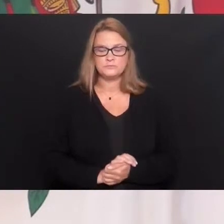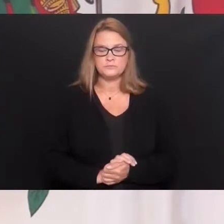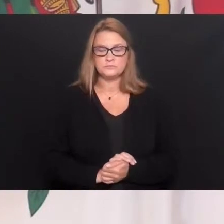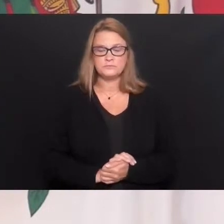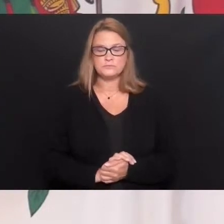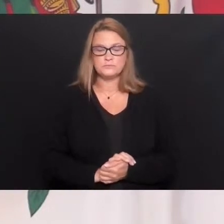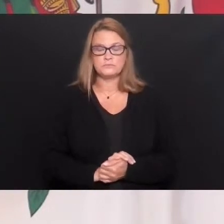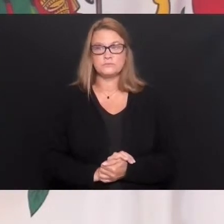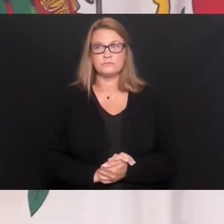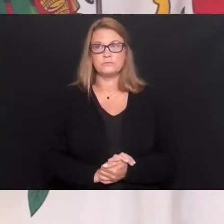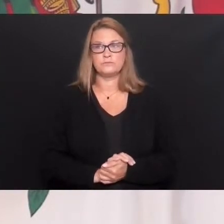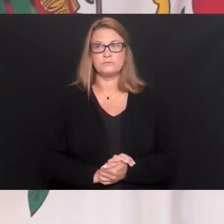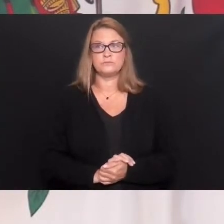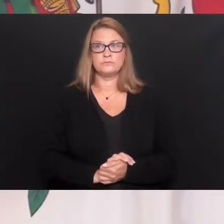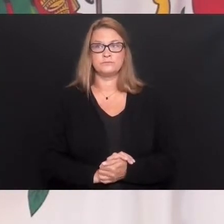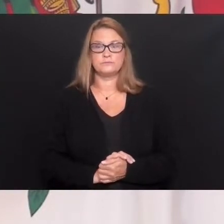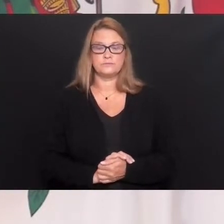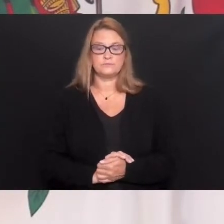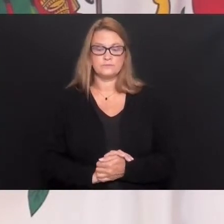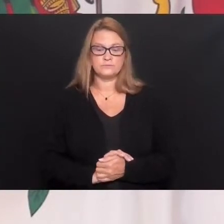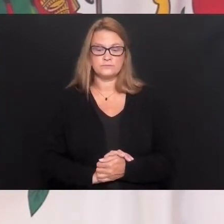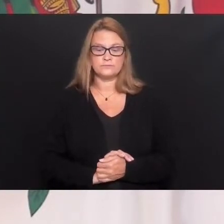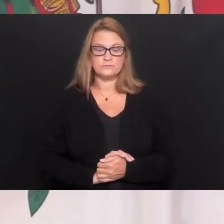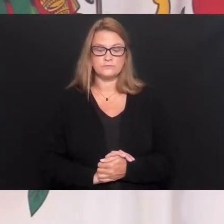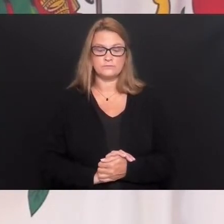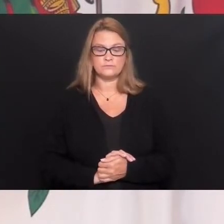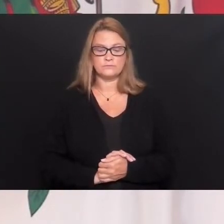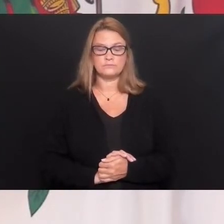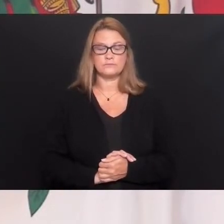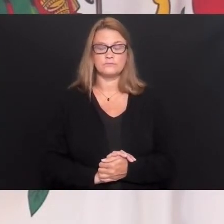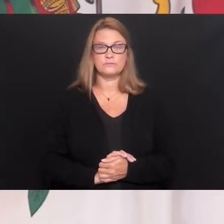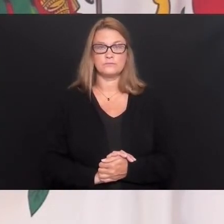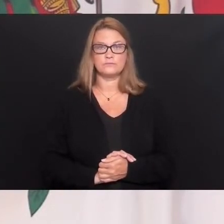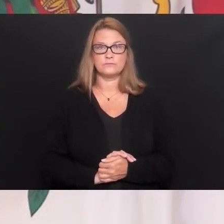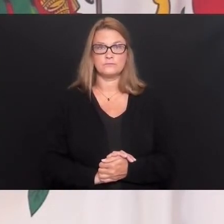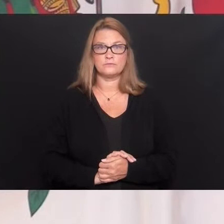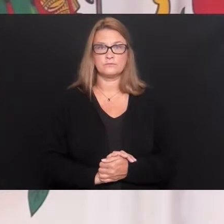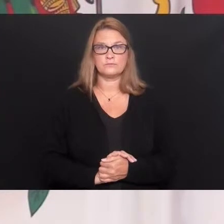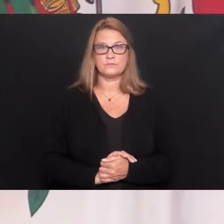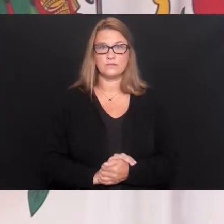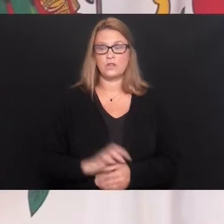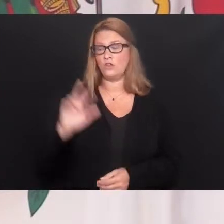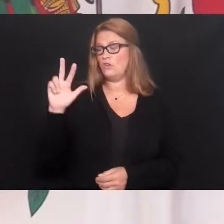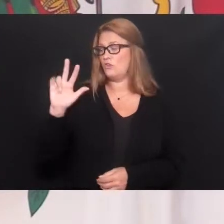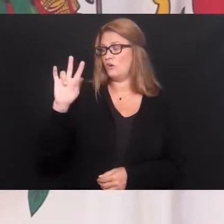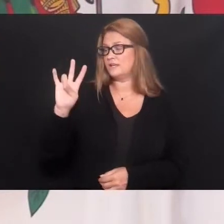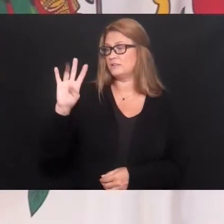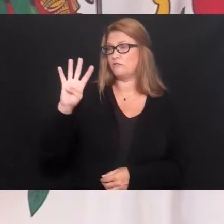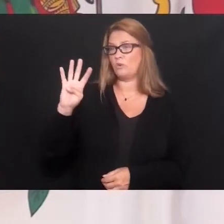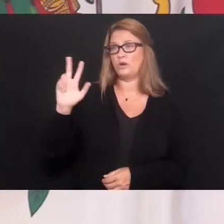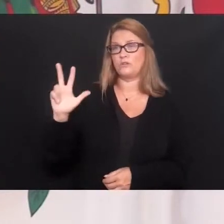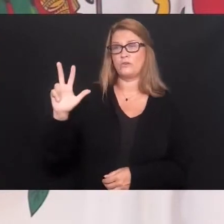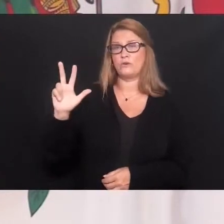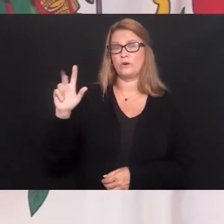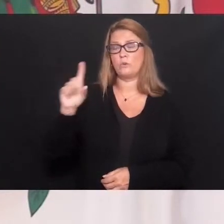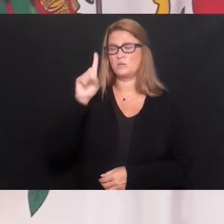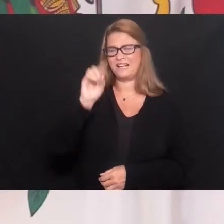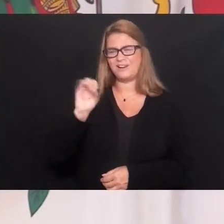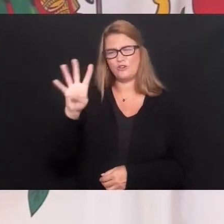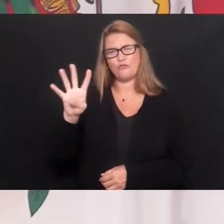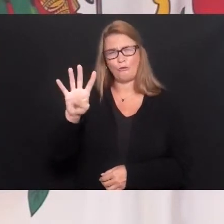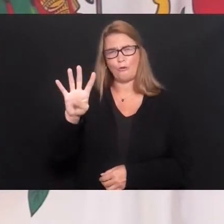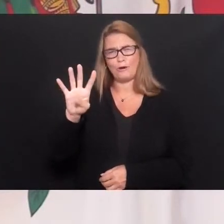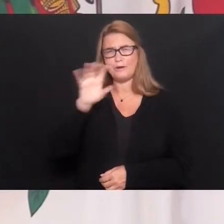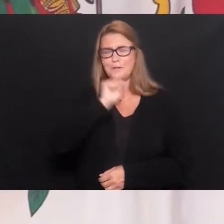You know, I just said a second ago when I read, you know, that the 3,743rd death was a